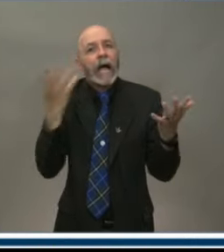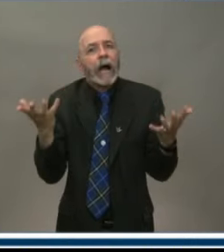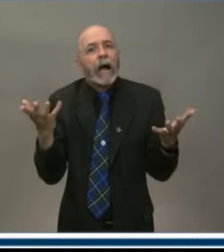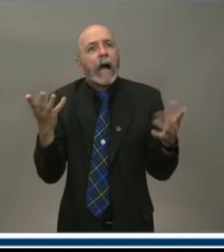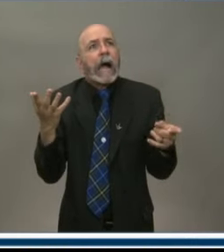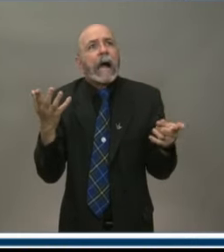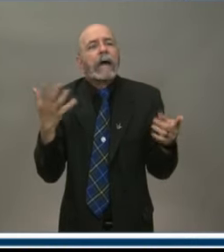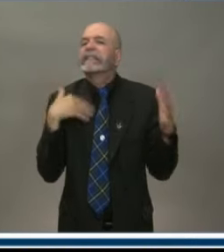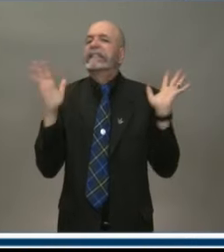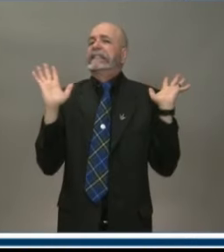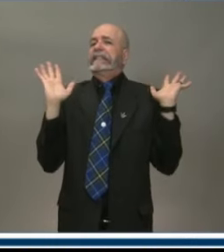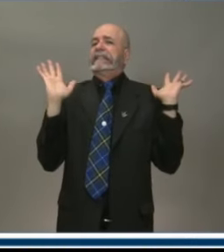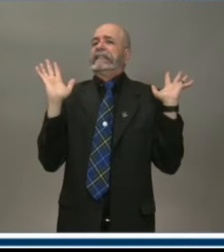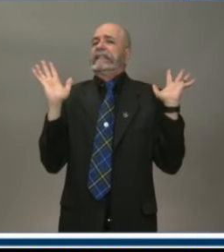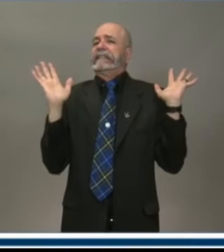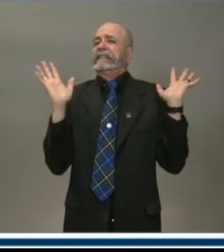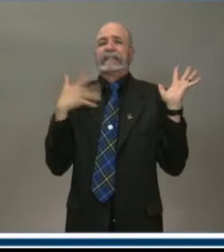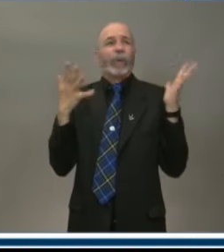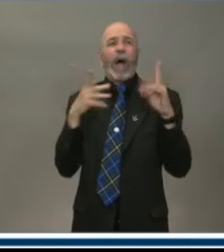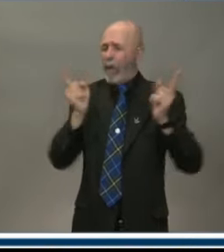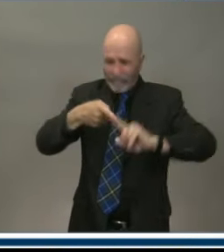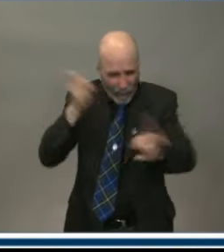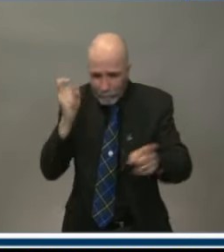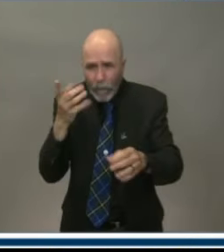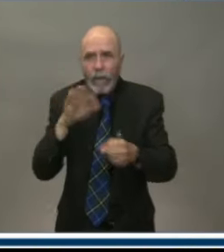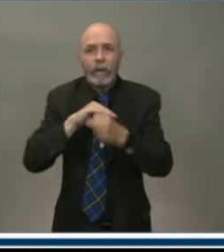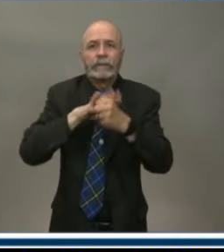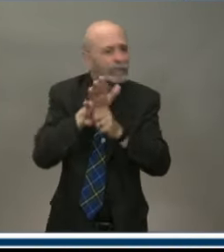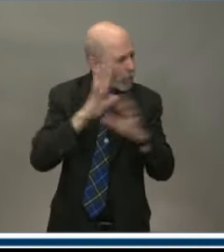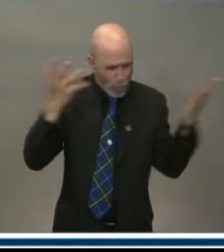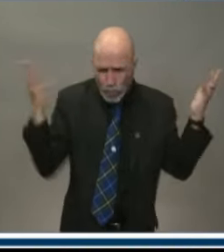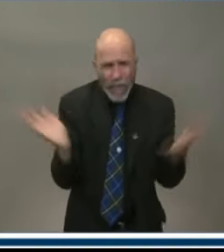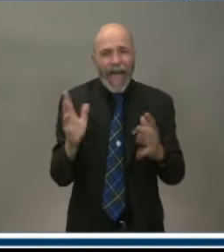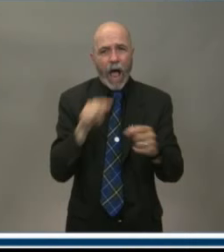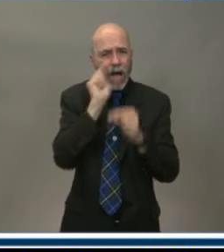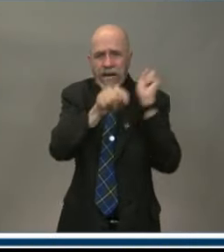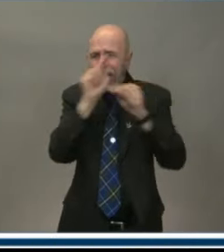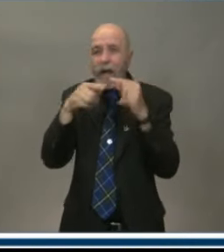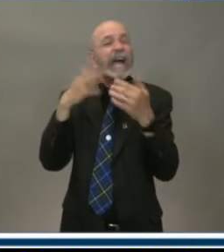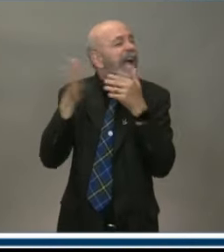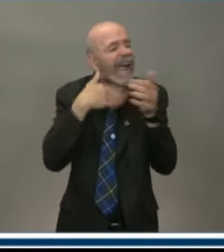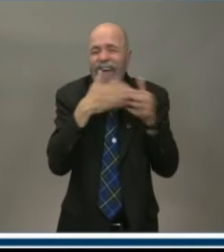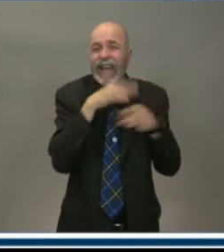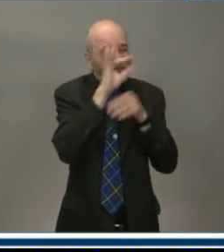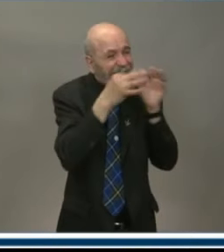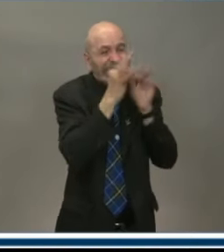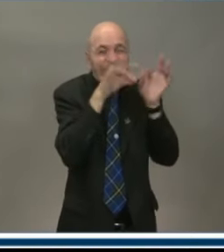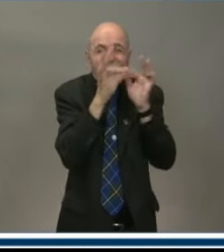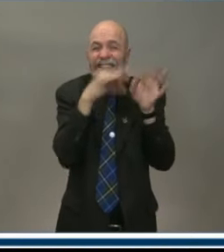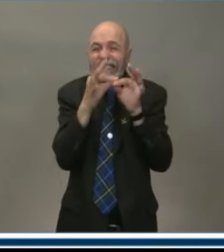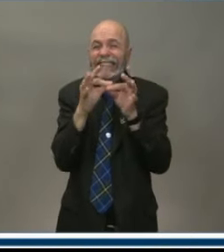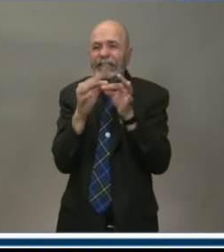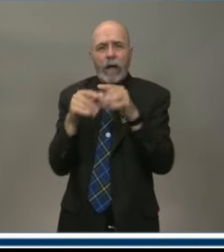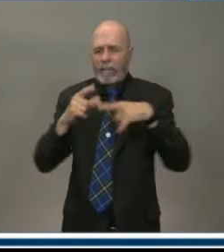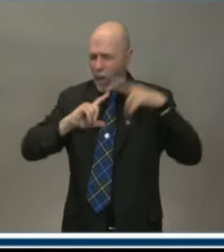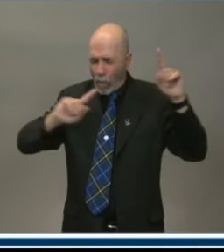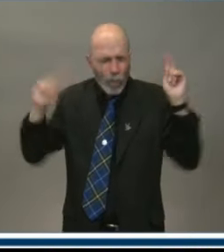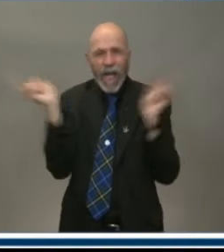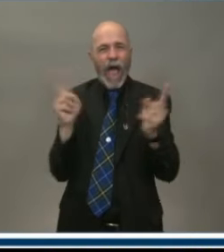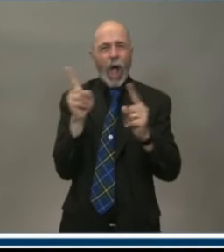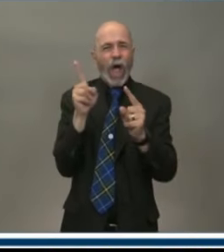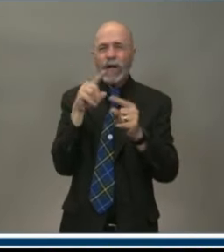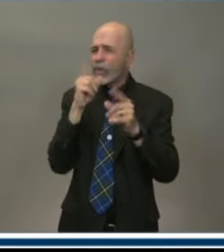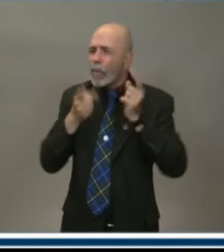finding the virus. That's why the level of testing we're doing is about trying to identify and find the virus so we can isolate